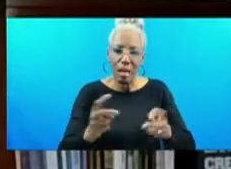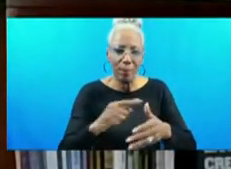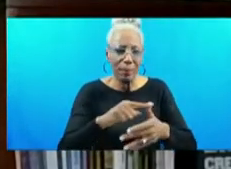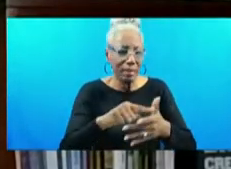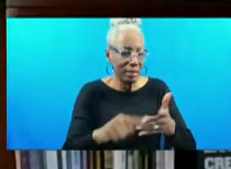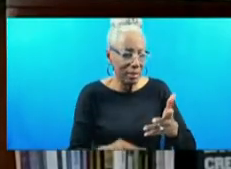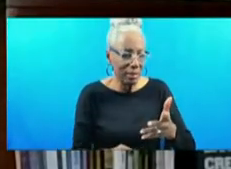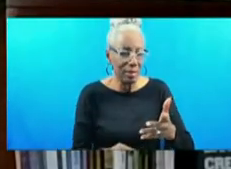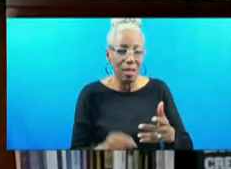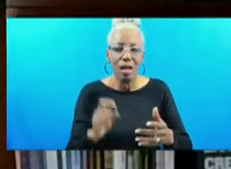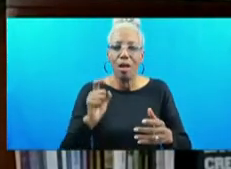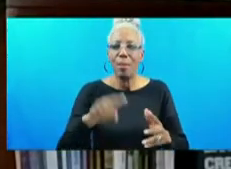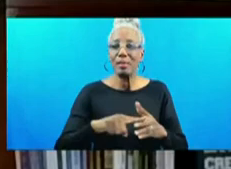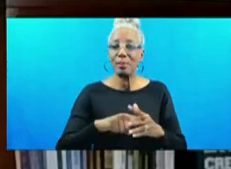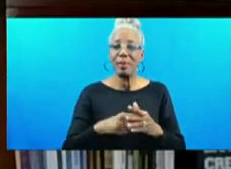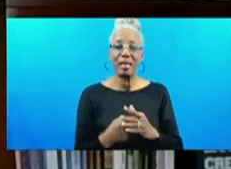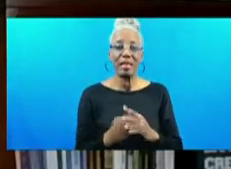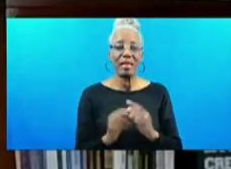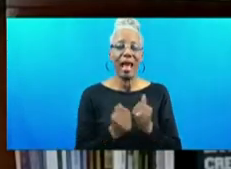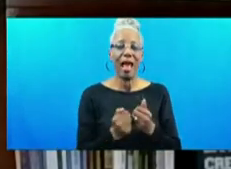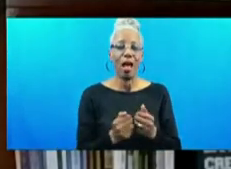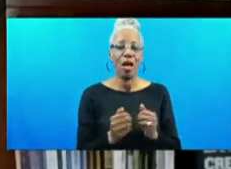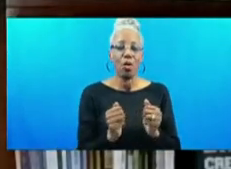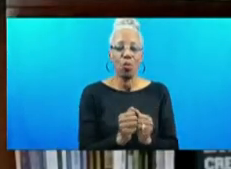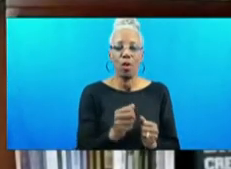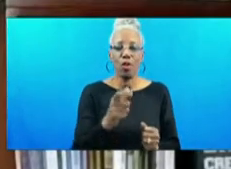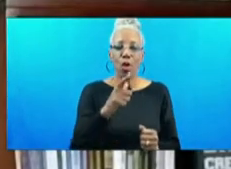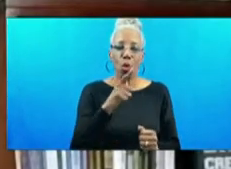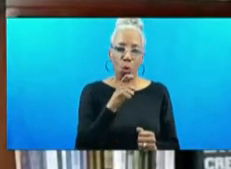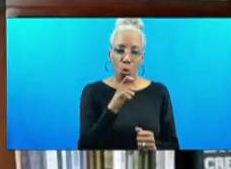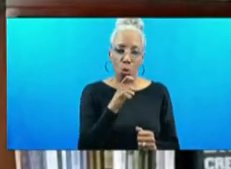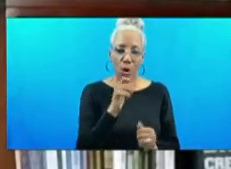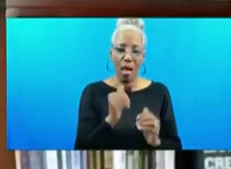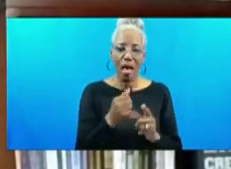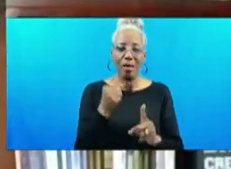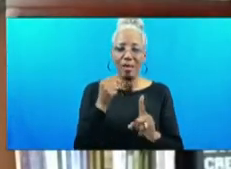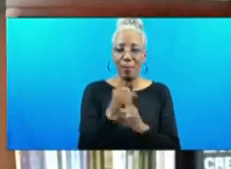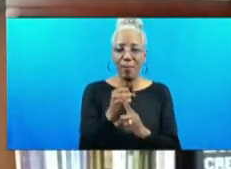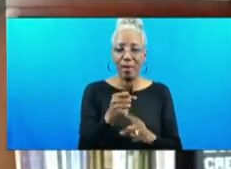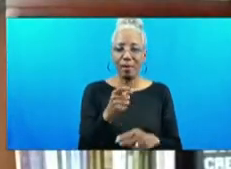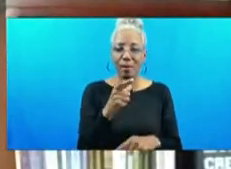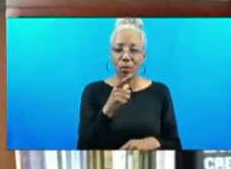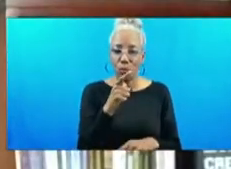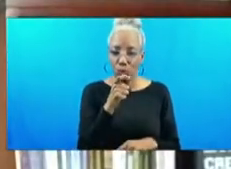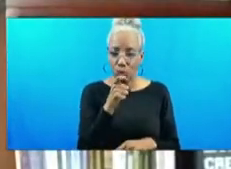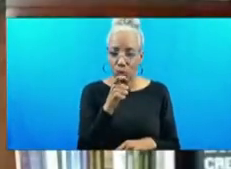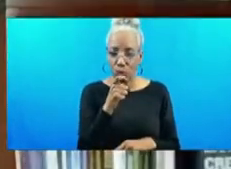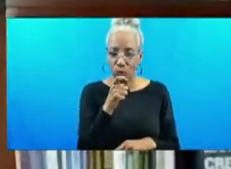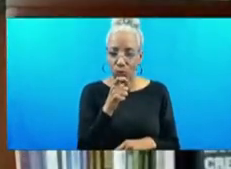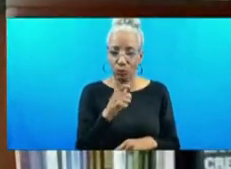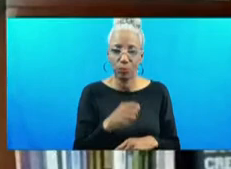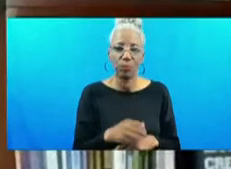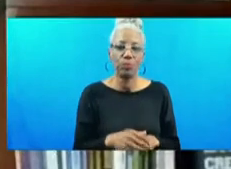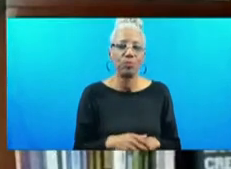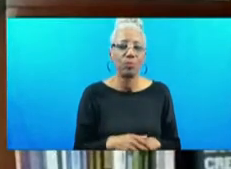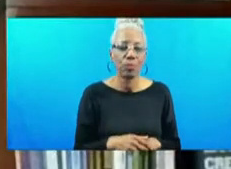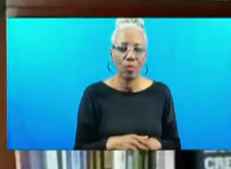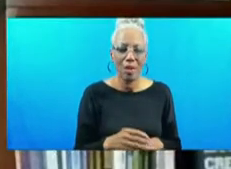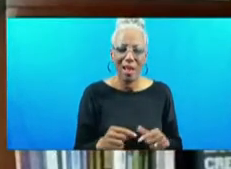start every conversation like that, we'll stop trying to address these issues in this very obtruse